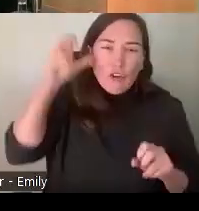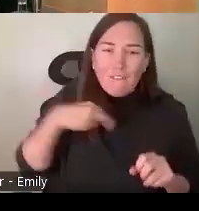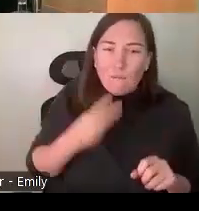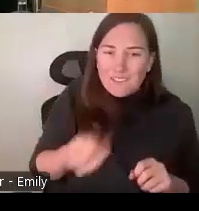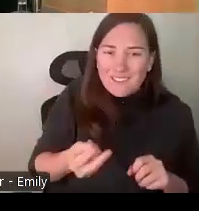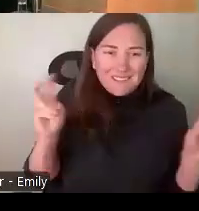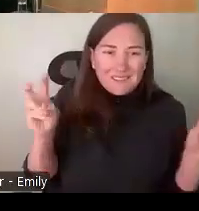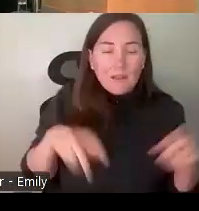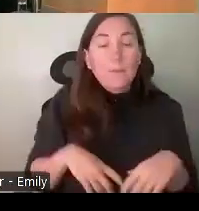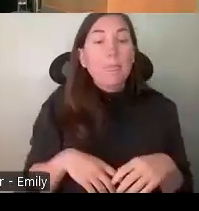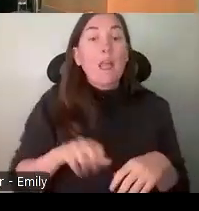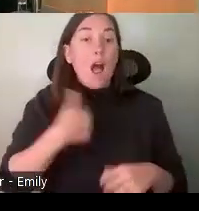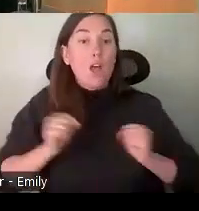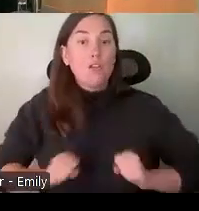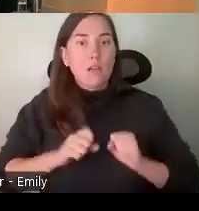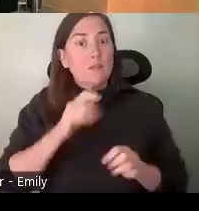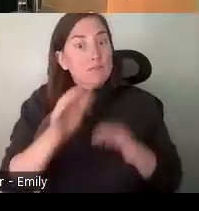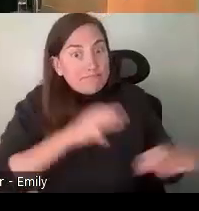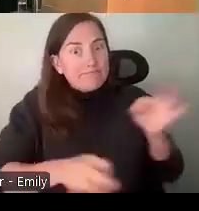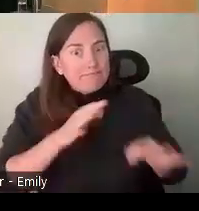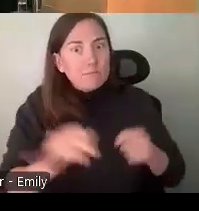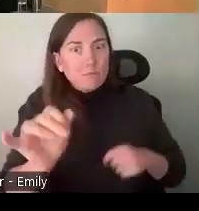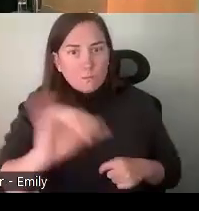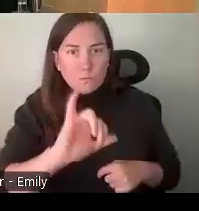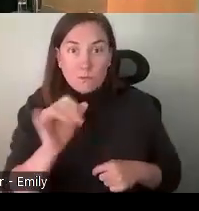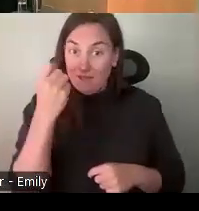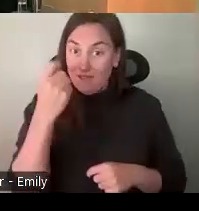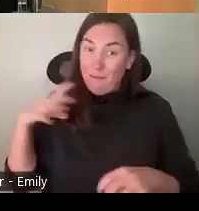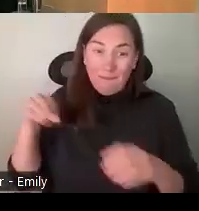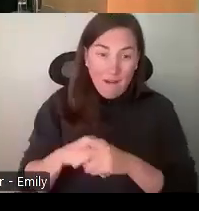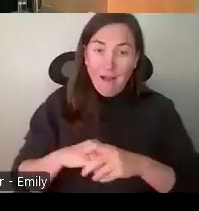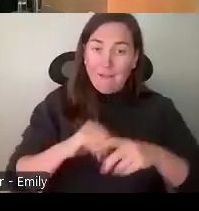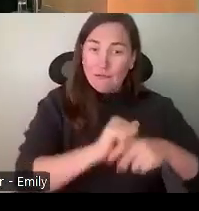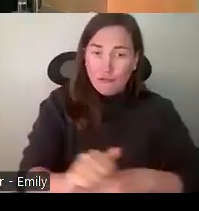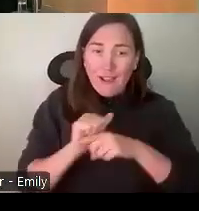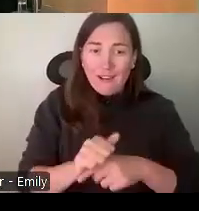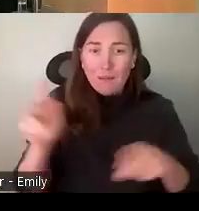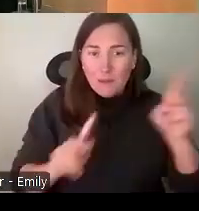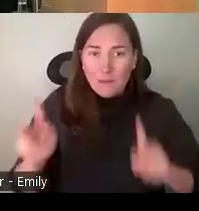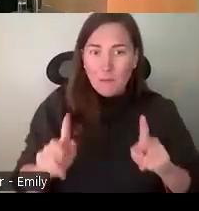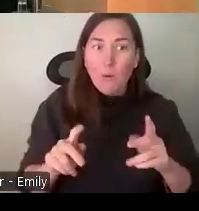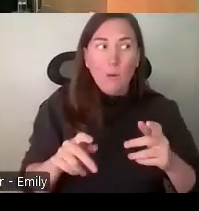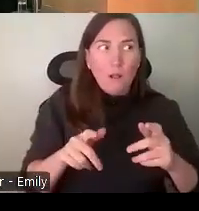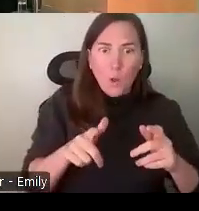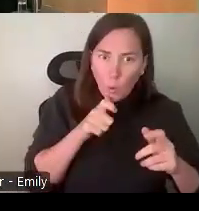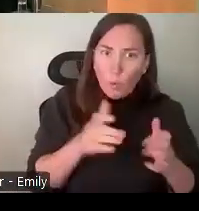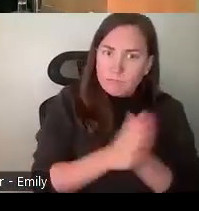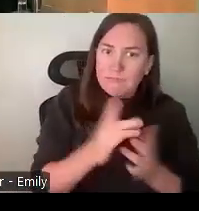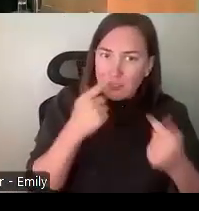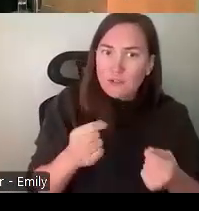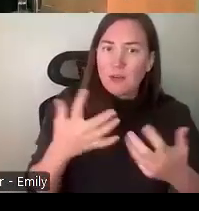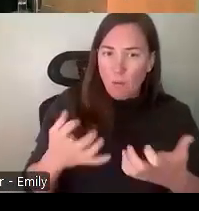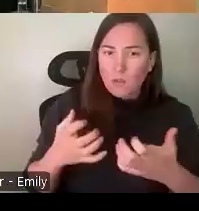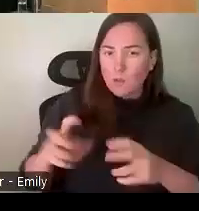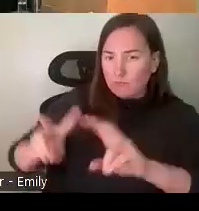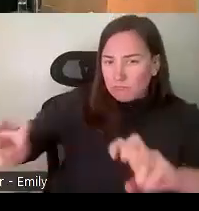these phenomena. In fact, I'm very involved in training individuals to assess psychotic symptoms, and now I